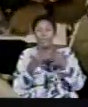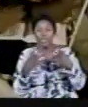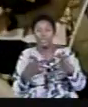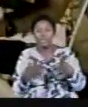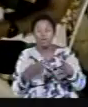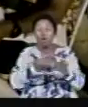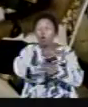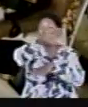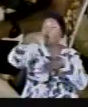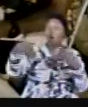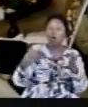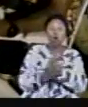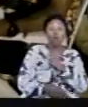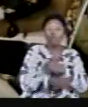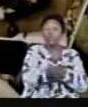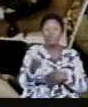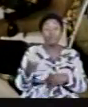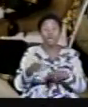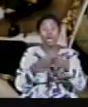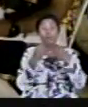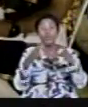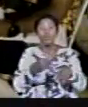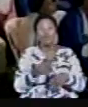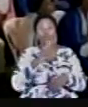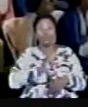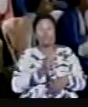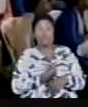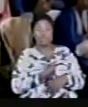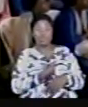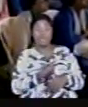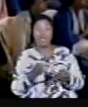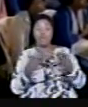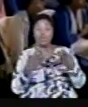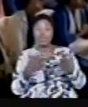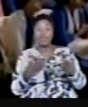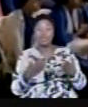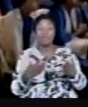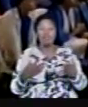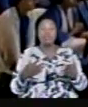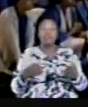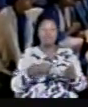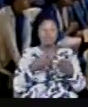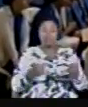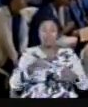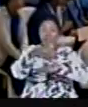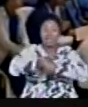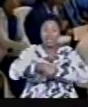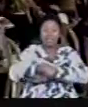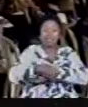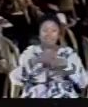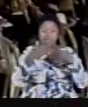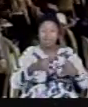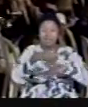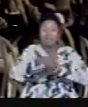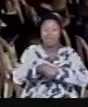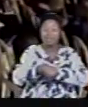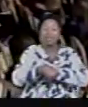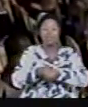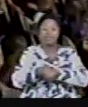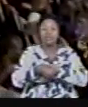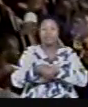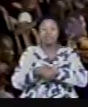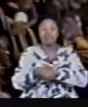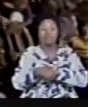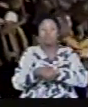All them. How many of us? Tonight. I said tonight, the